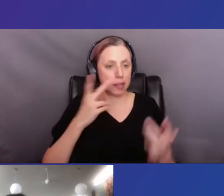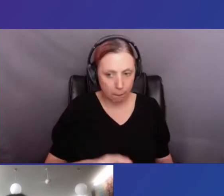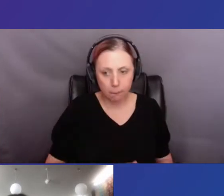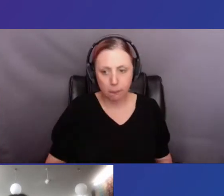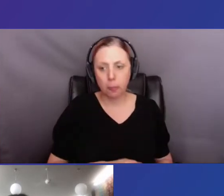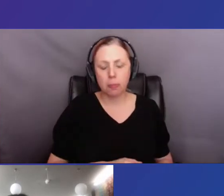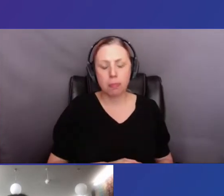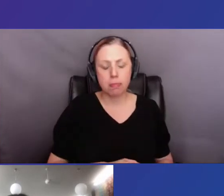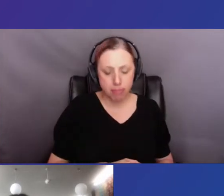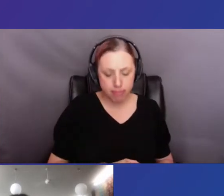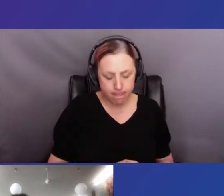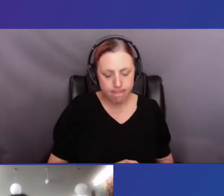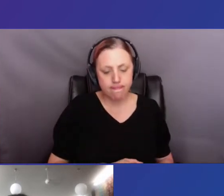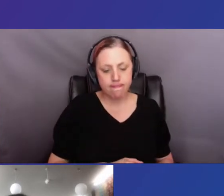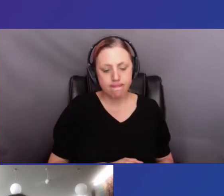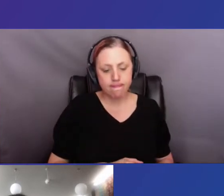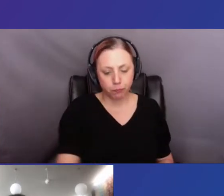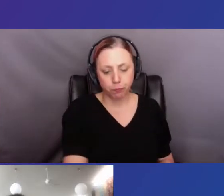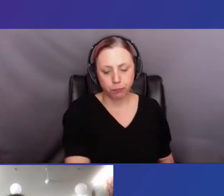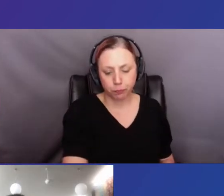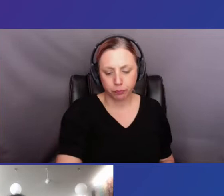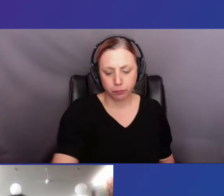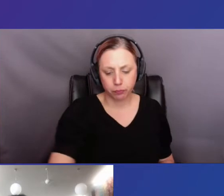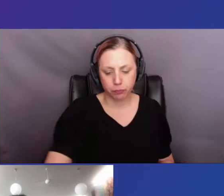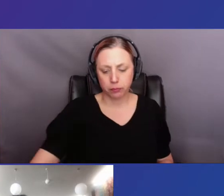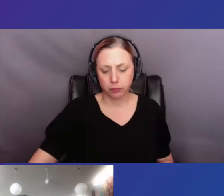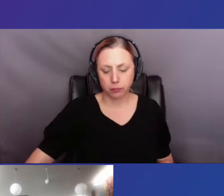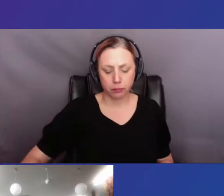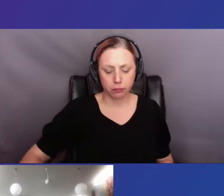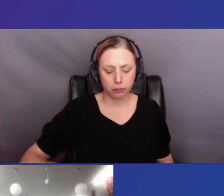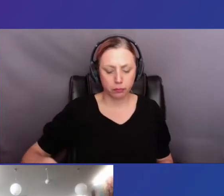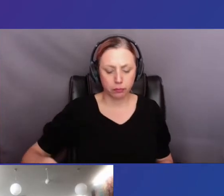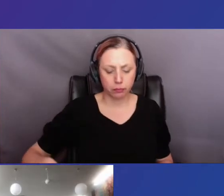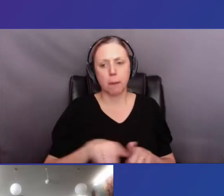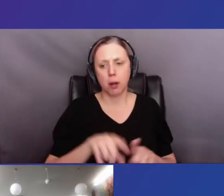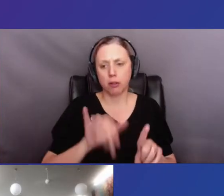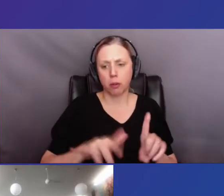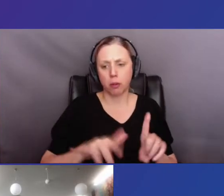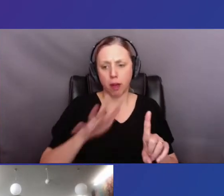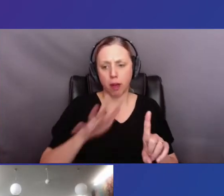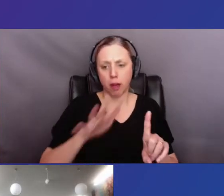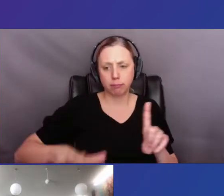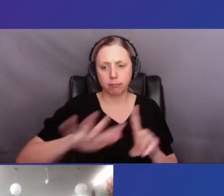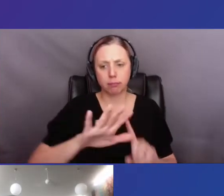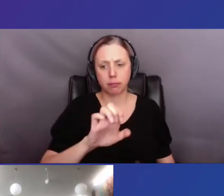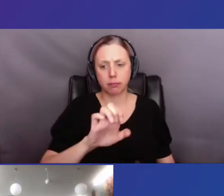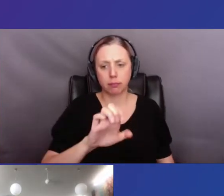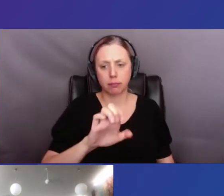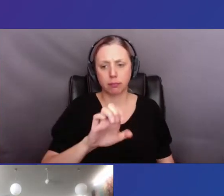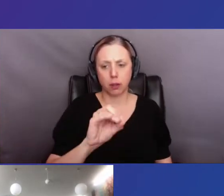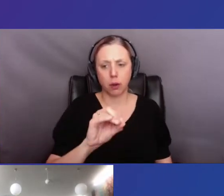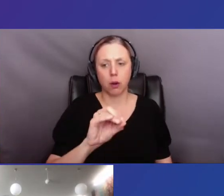But also, it is an ecosystem that feeds itself. And